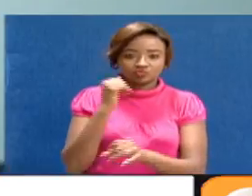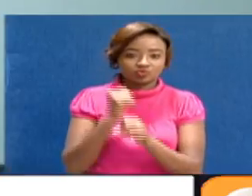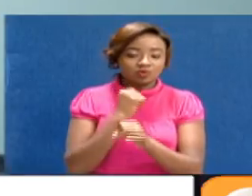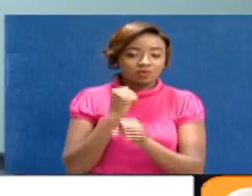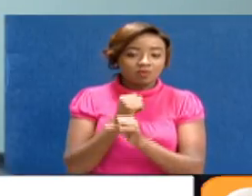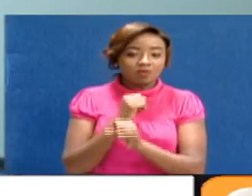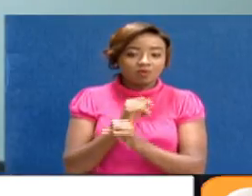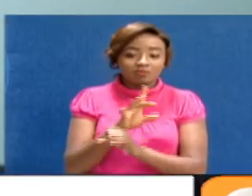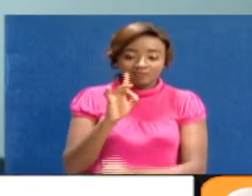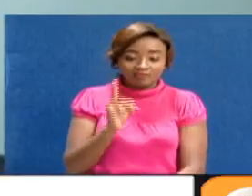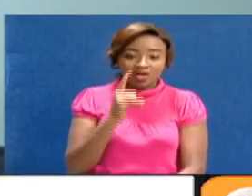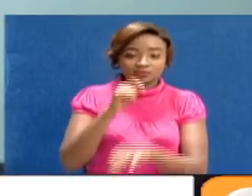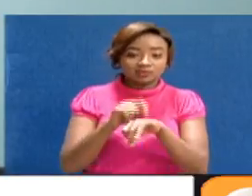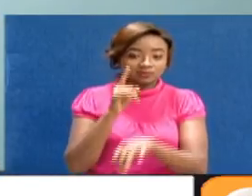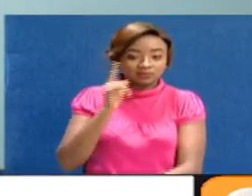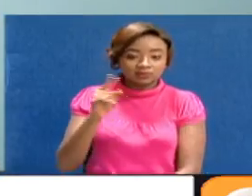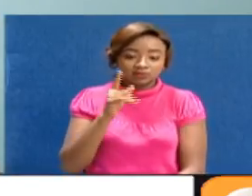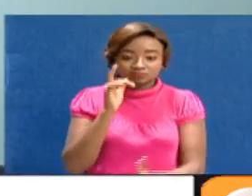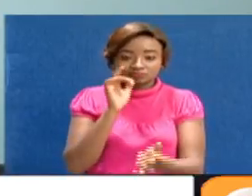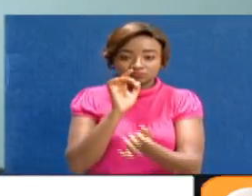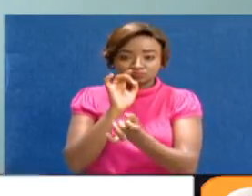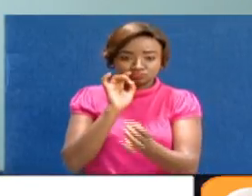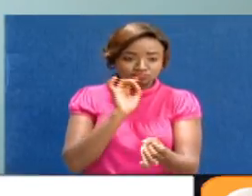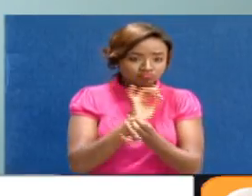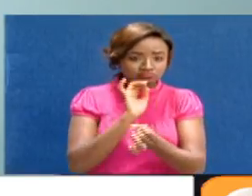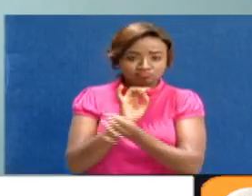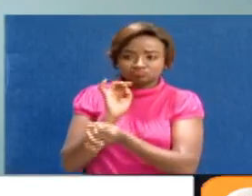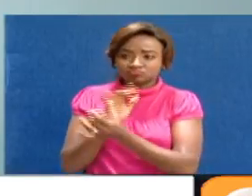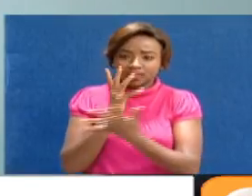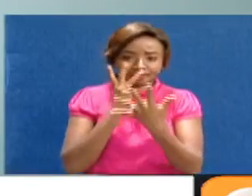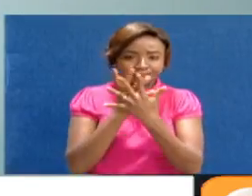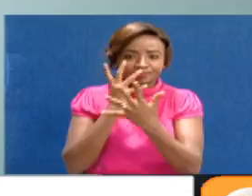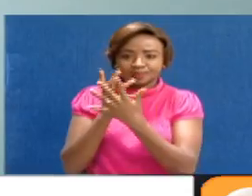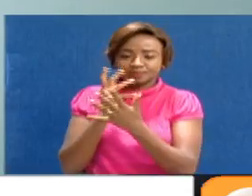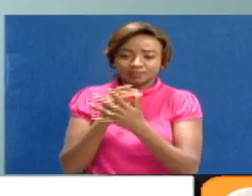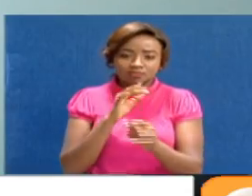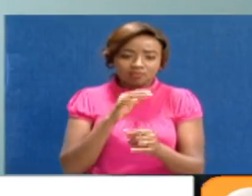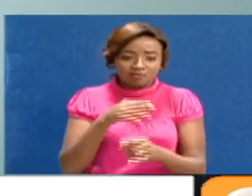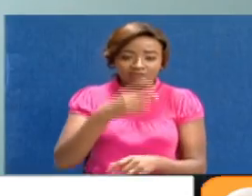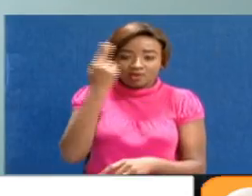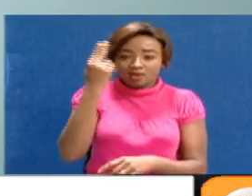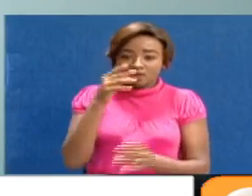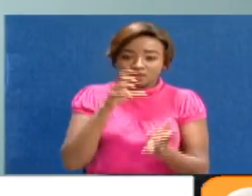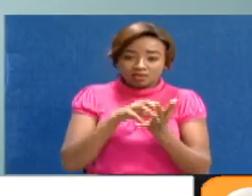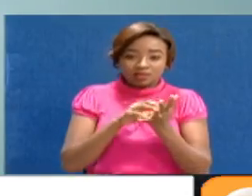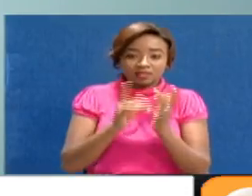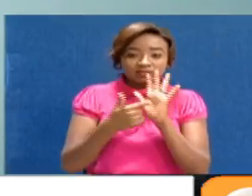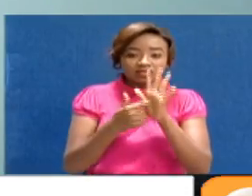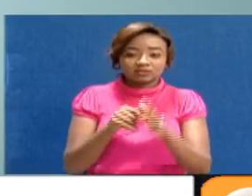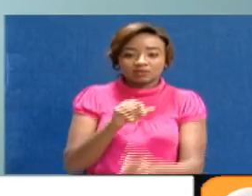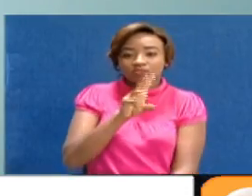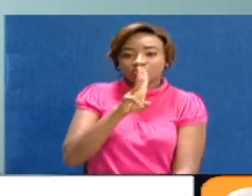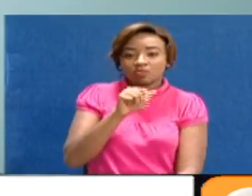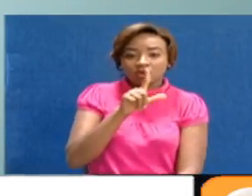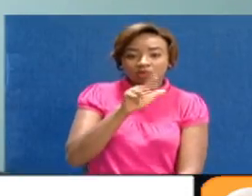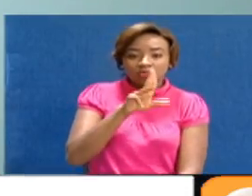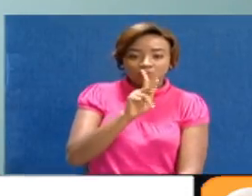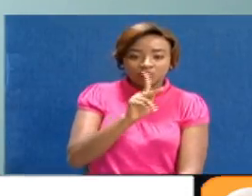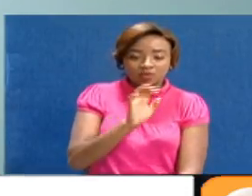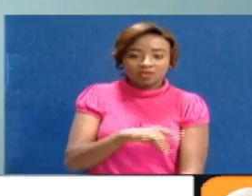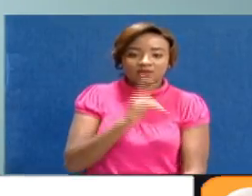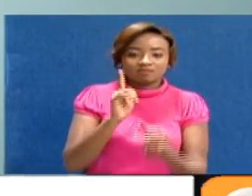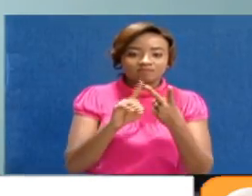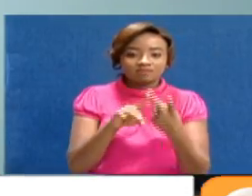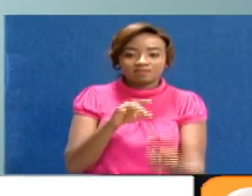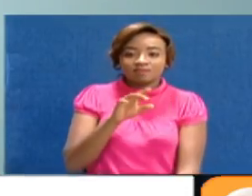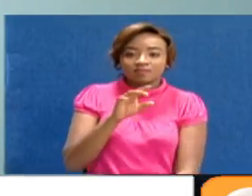Keep it up. For the first time, you've seen prosecution of high-profile cases. A good example is Member of Parliament John Waluke, former CS Chris